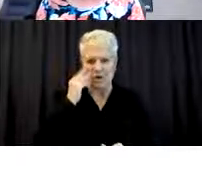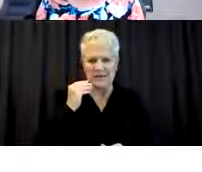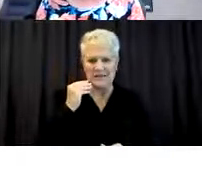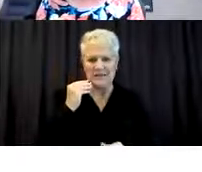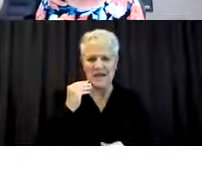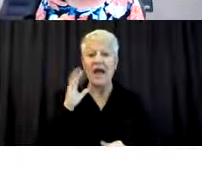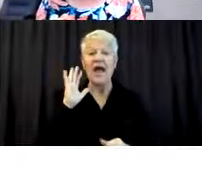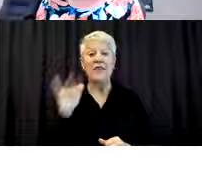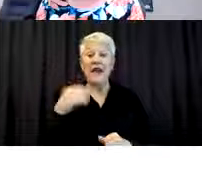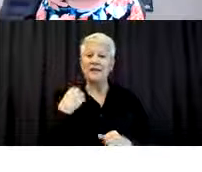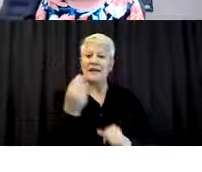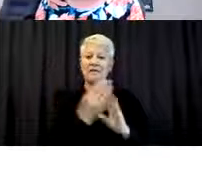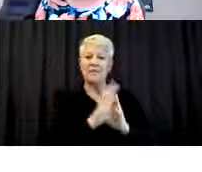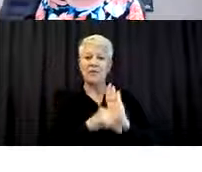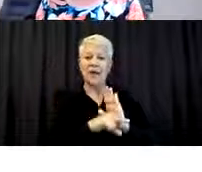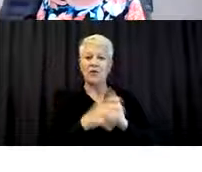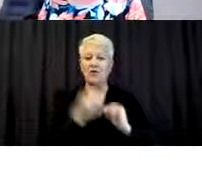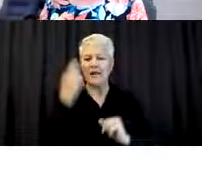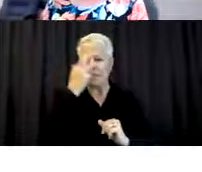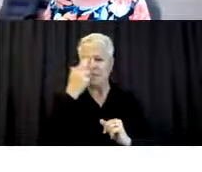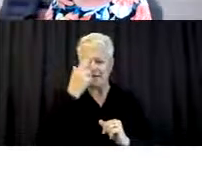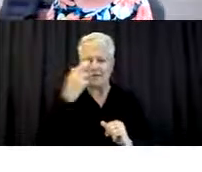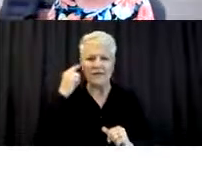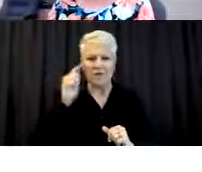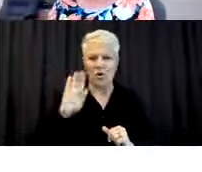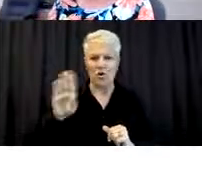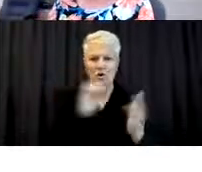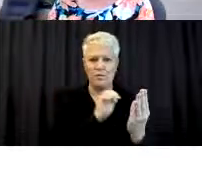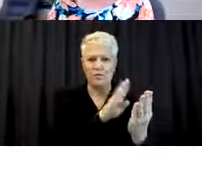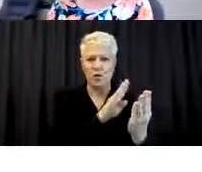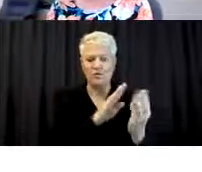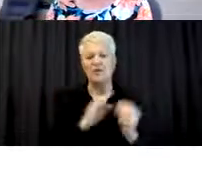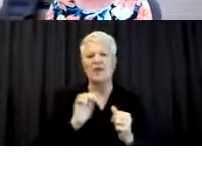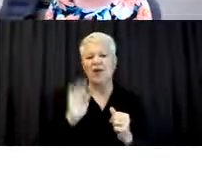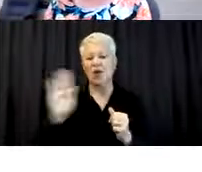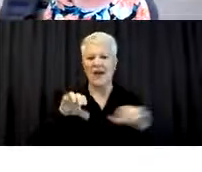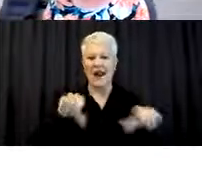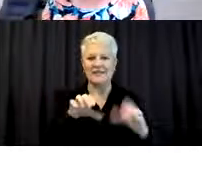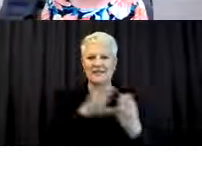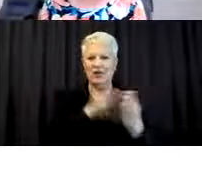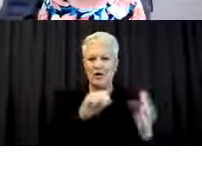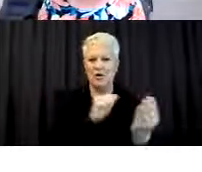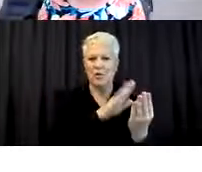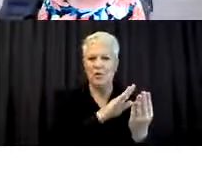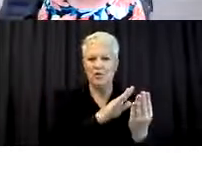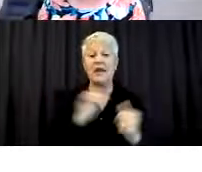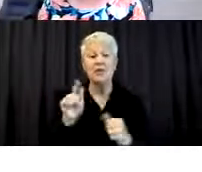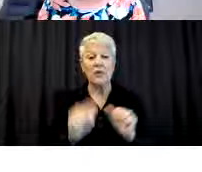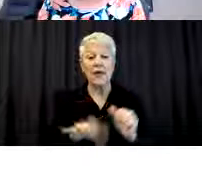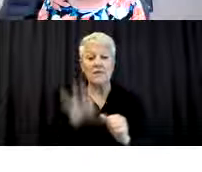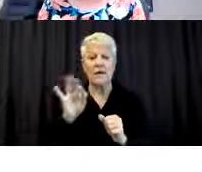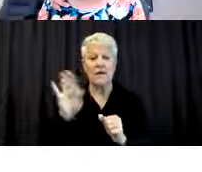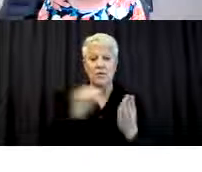which gave the background and the reasoning for her approach, her active learning approach. And those can be found at